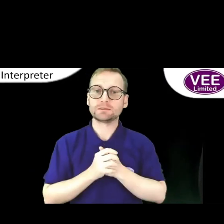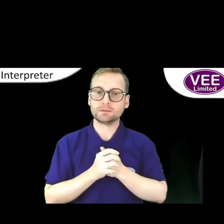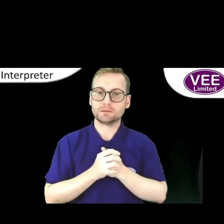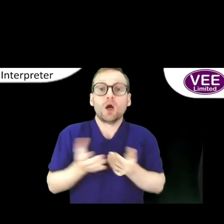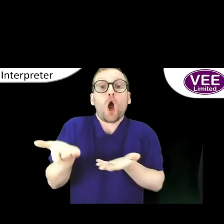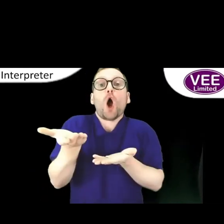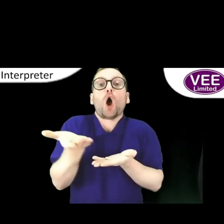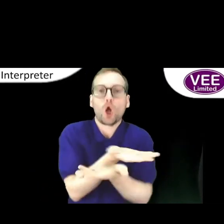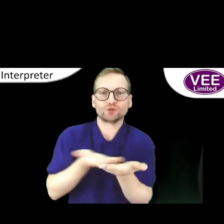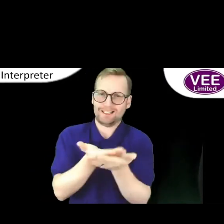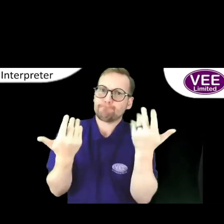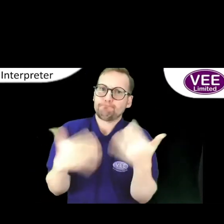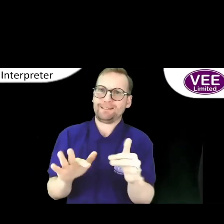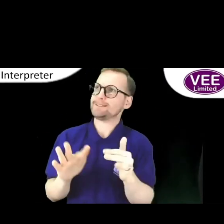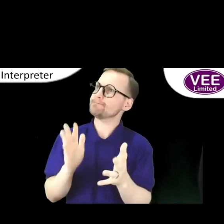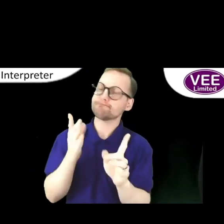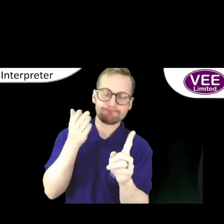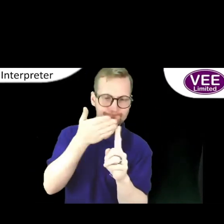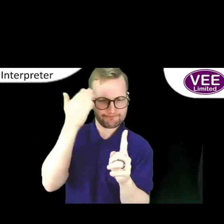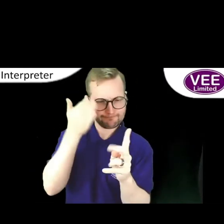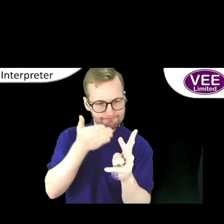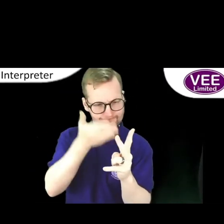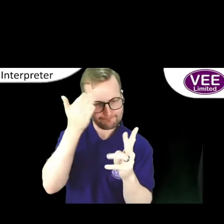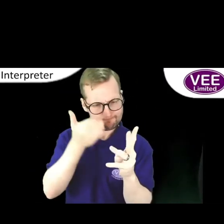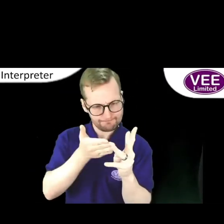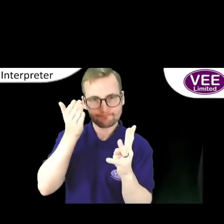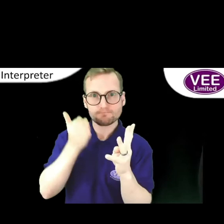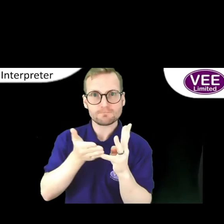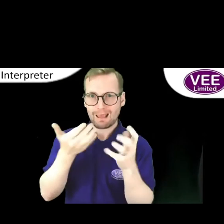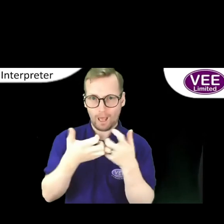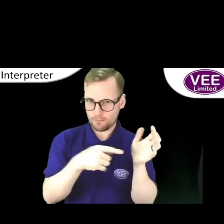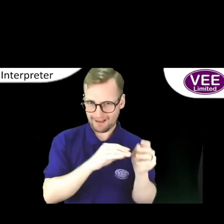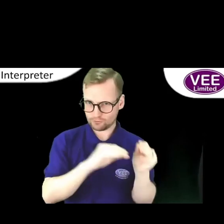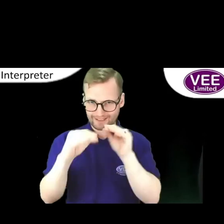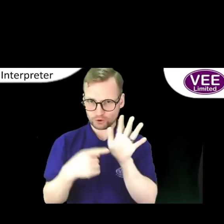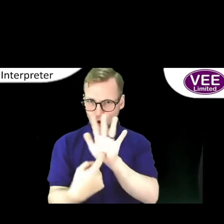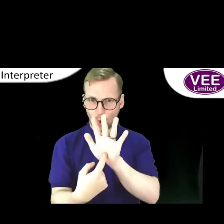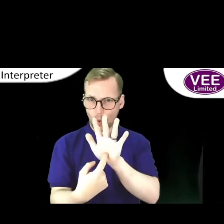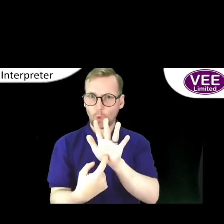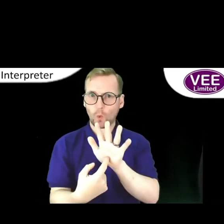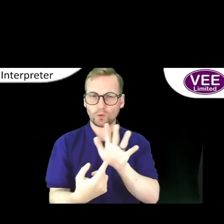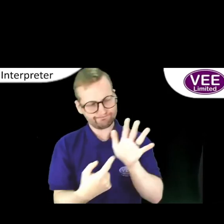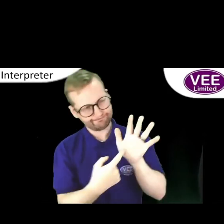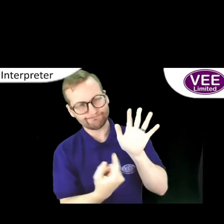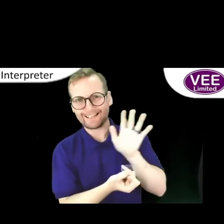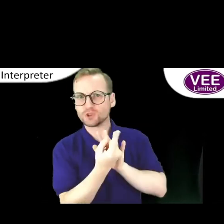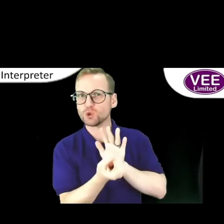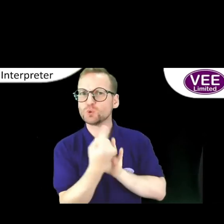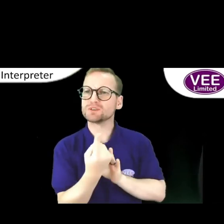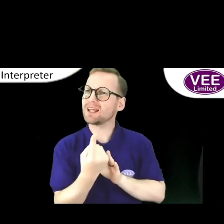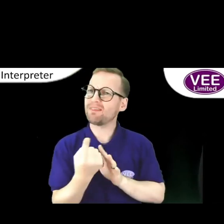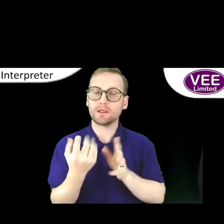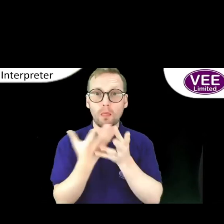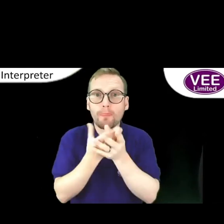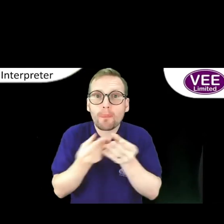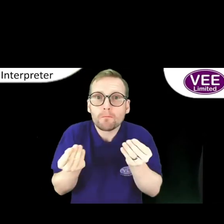consultation also identified a number of issues with the main migration is currently presented in PHM's main galleries, including the complete absence